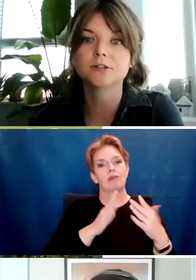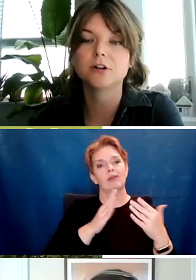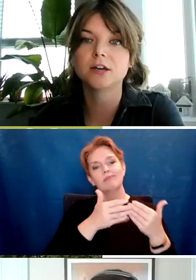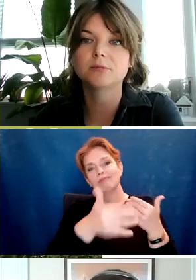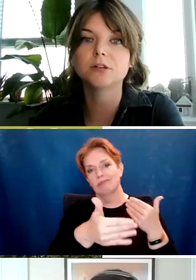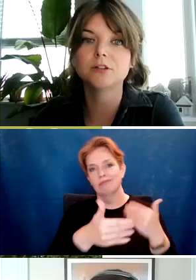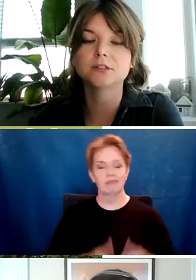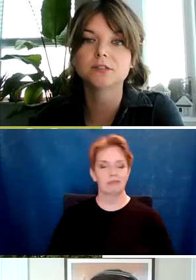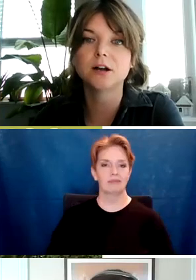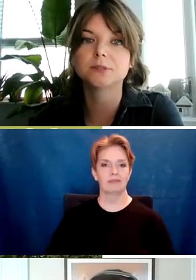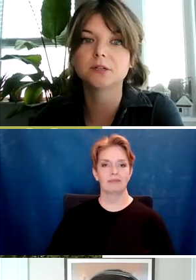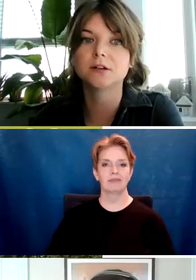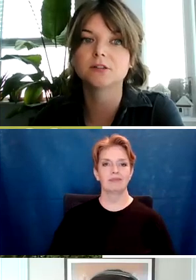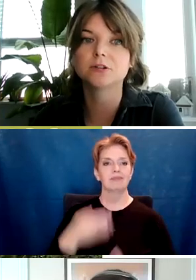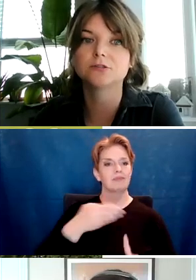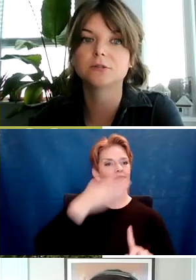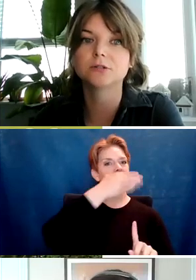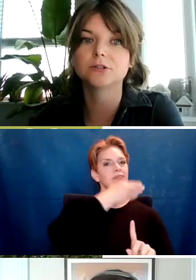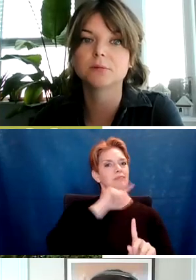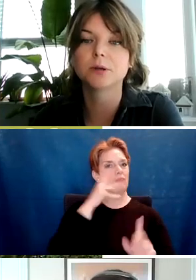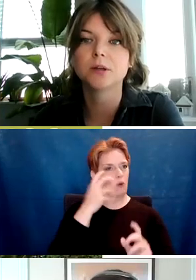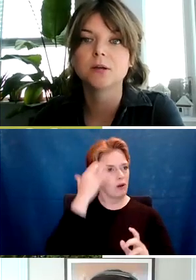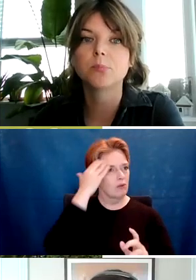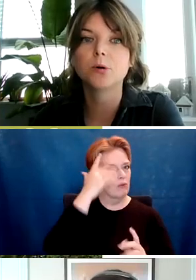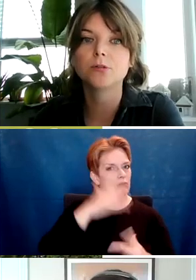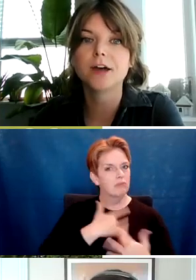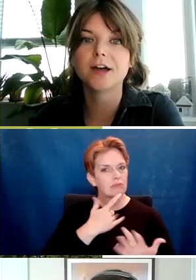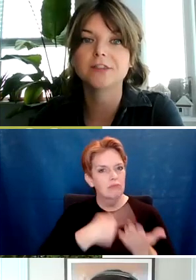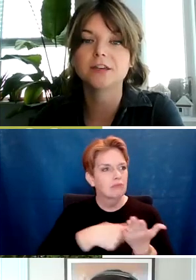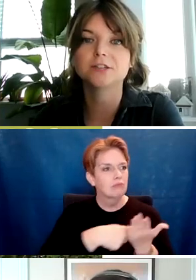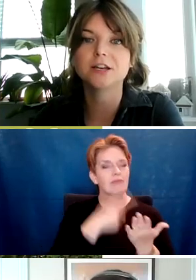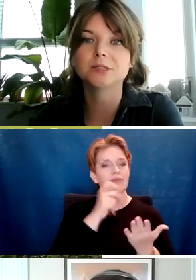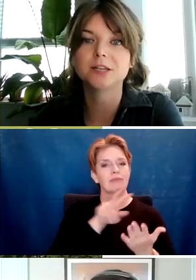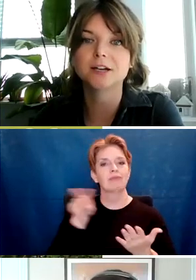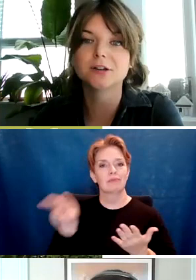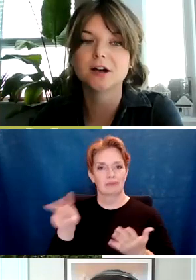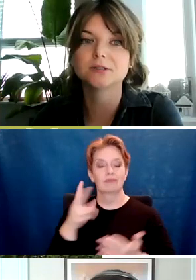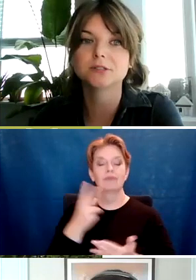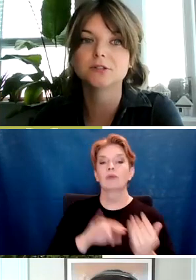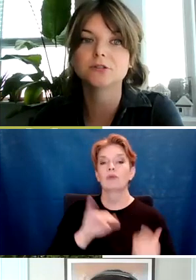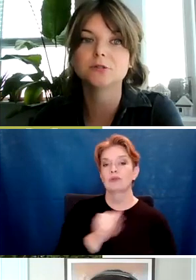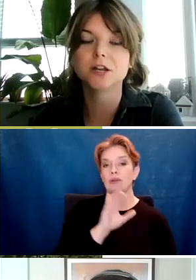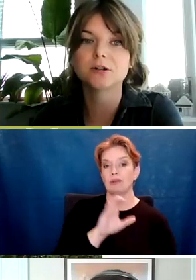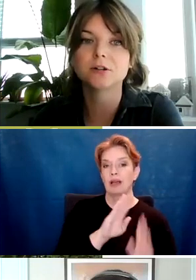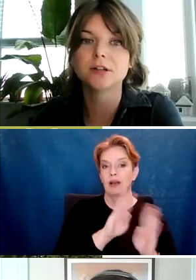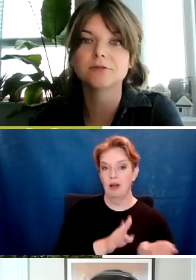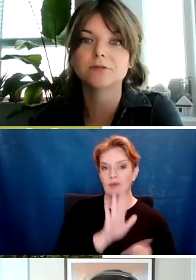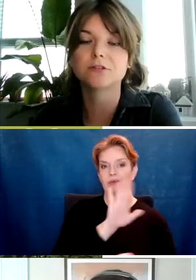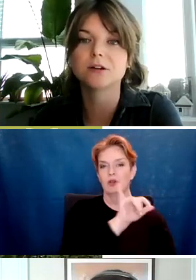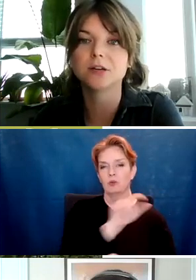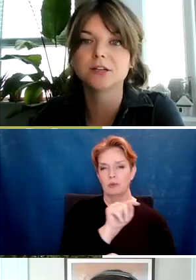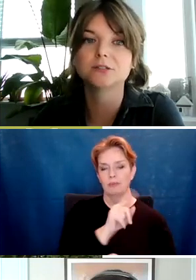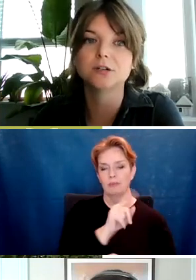can also find previous stops along the virtual road trip both at the James Castle House YouTube channel